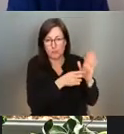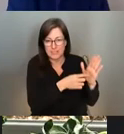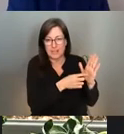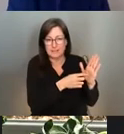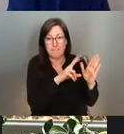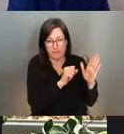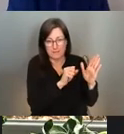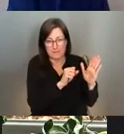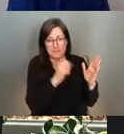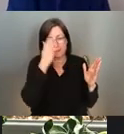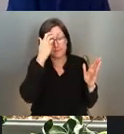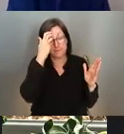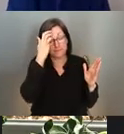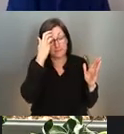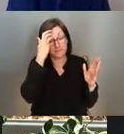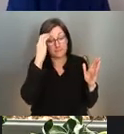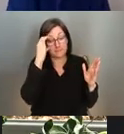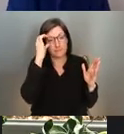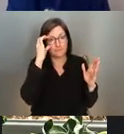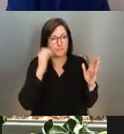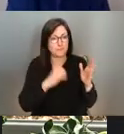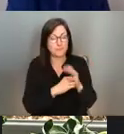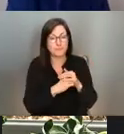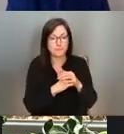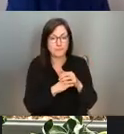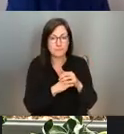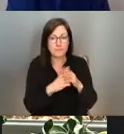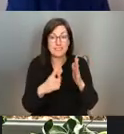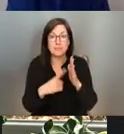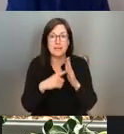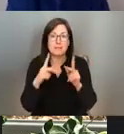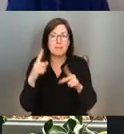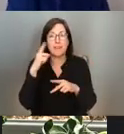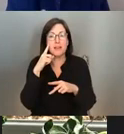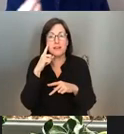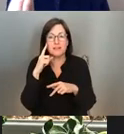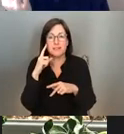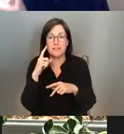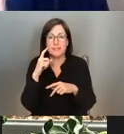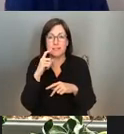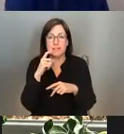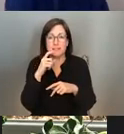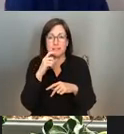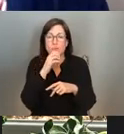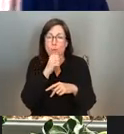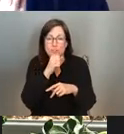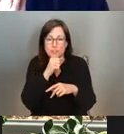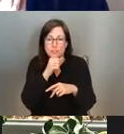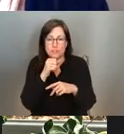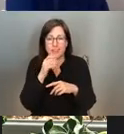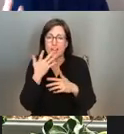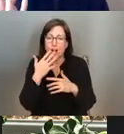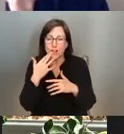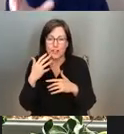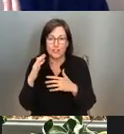bus. A lot of times people will think orange or something that they don't have a direct touching,